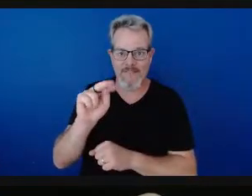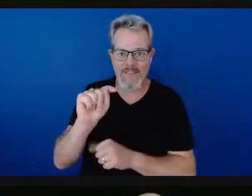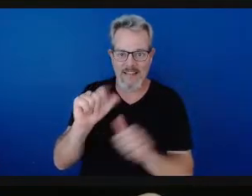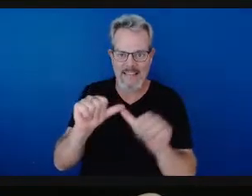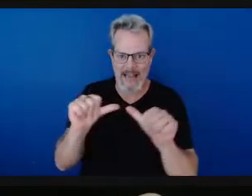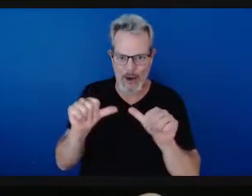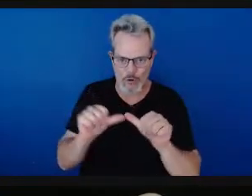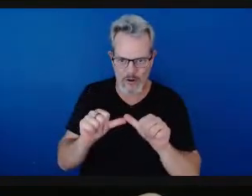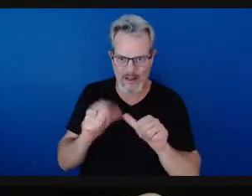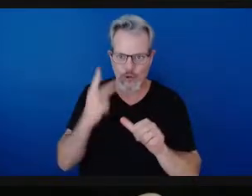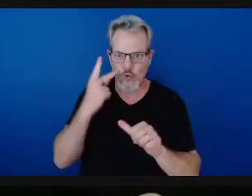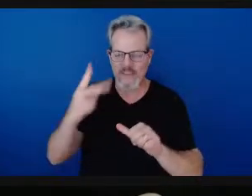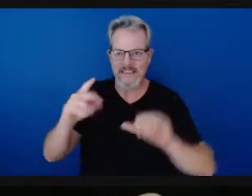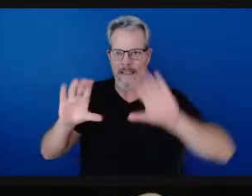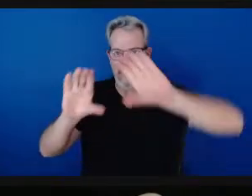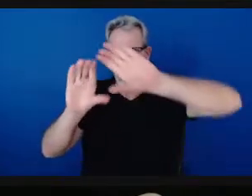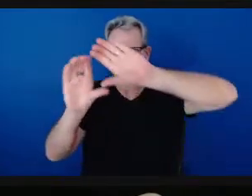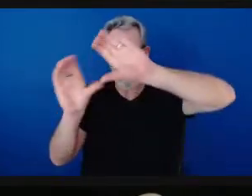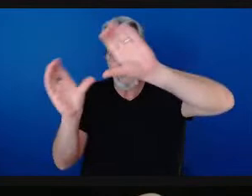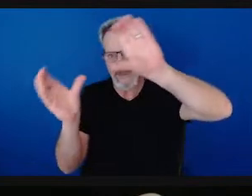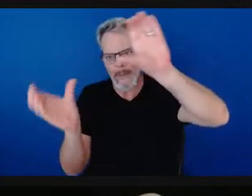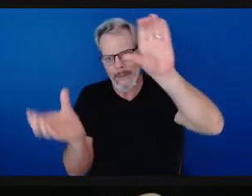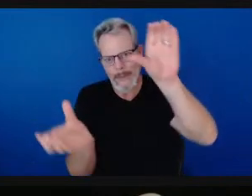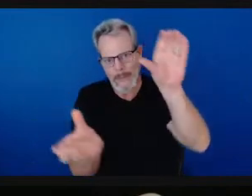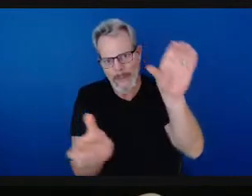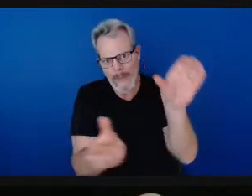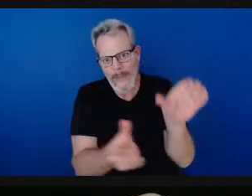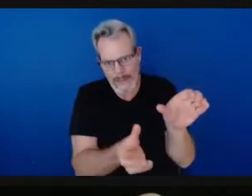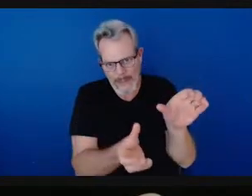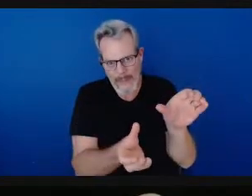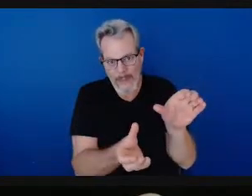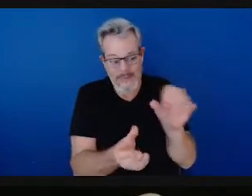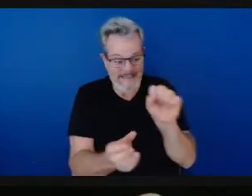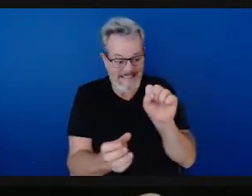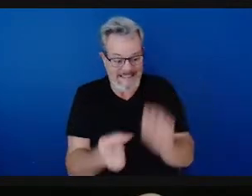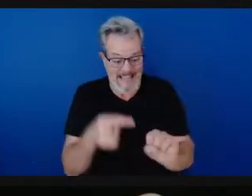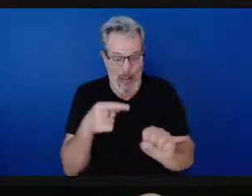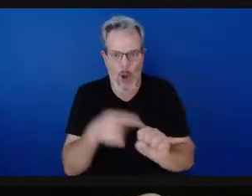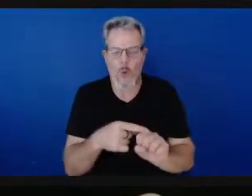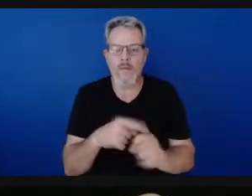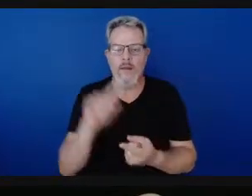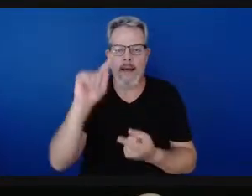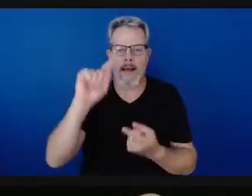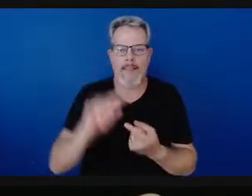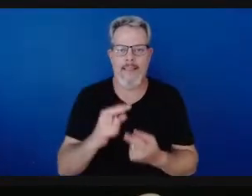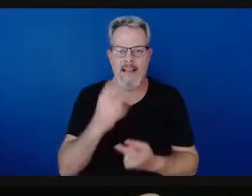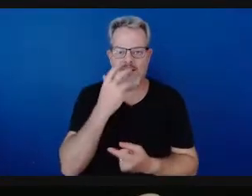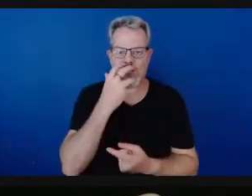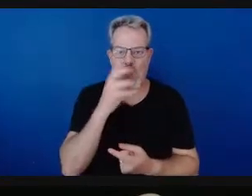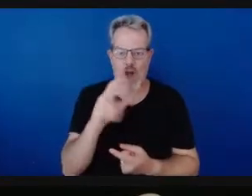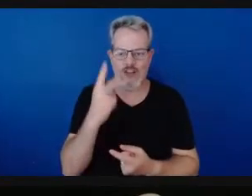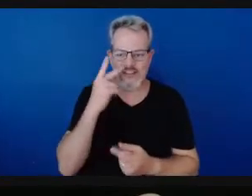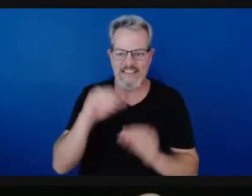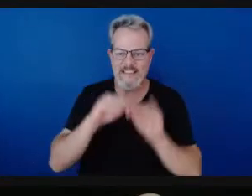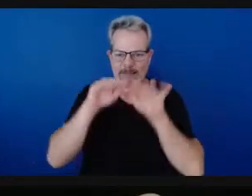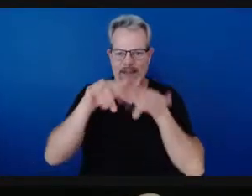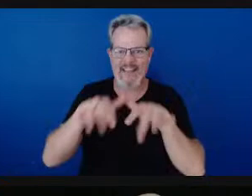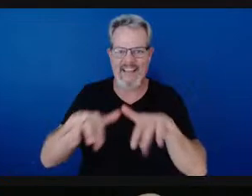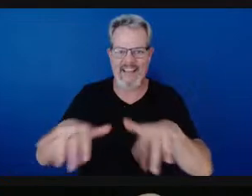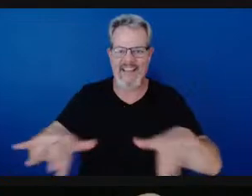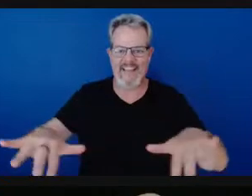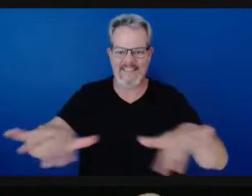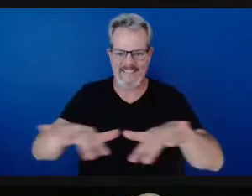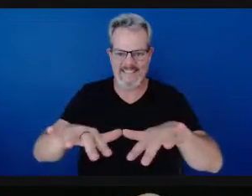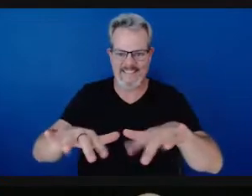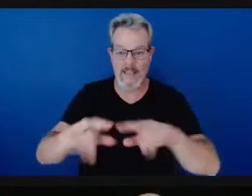two arms coming around, the one in the south, that seems to be less hot. You see it stalls out, stops moving quite as quickly, where the